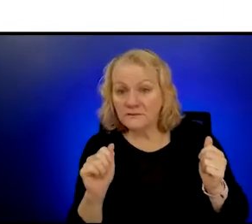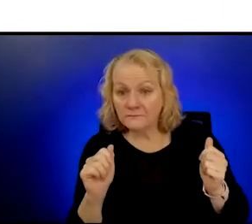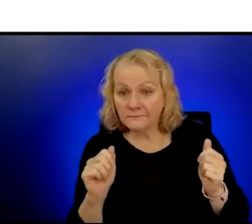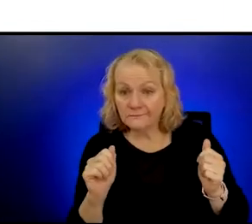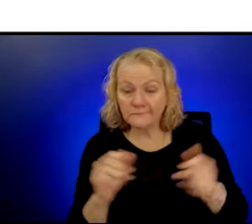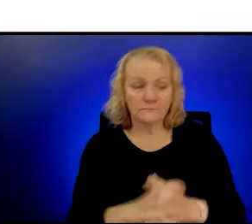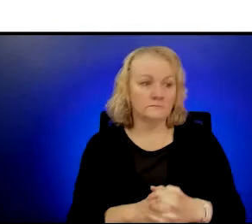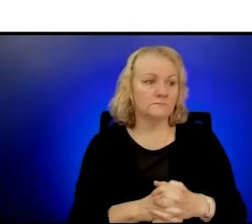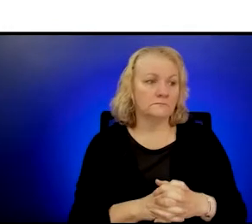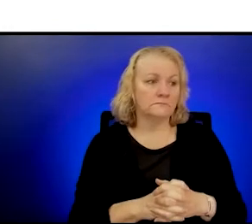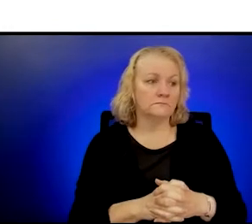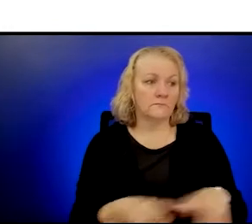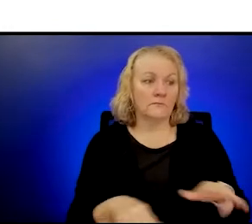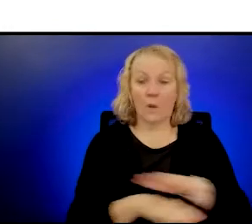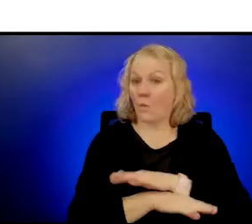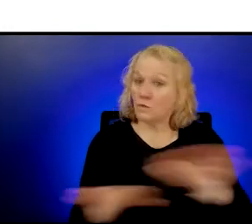Don't